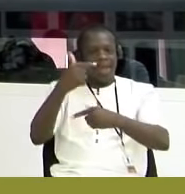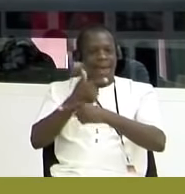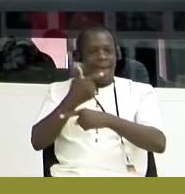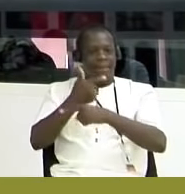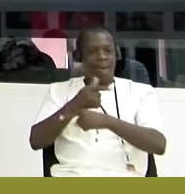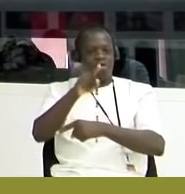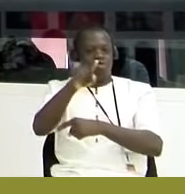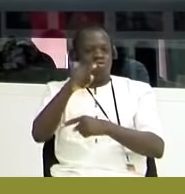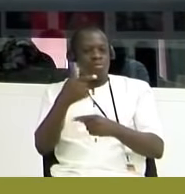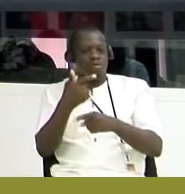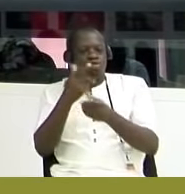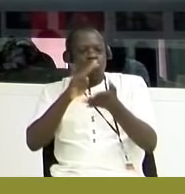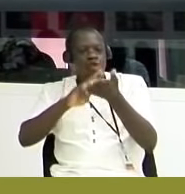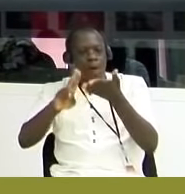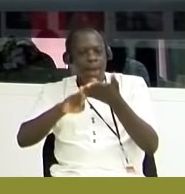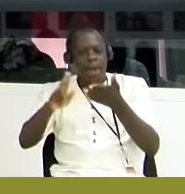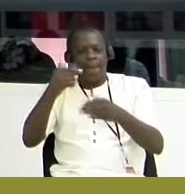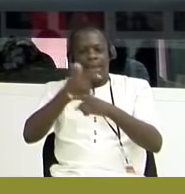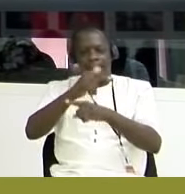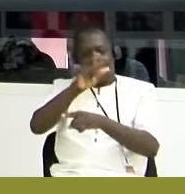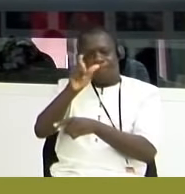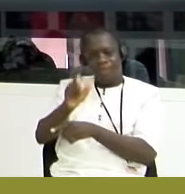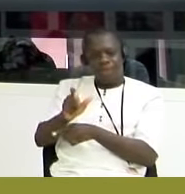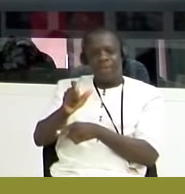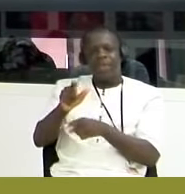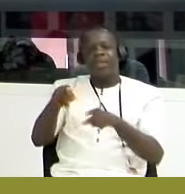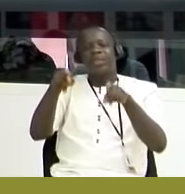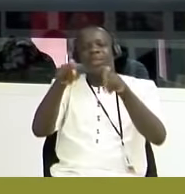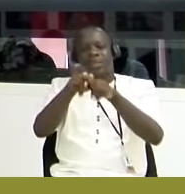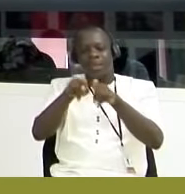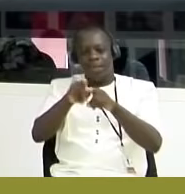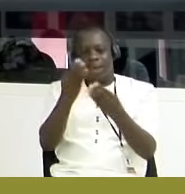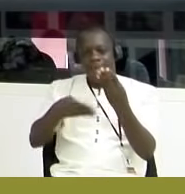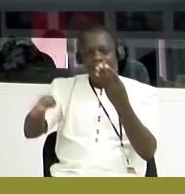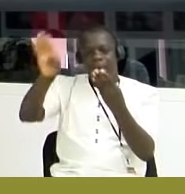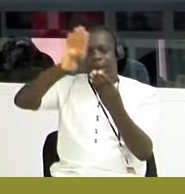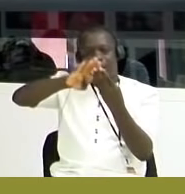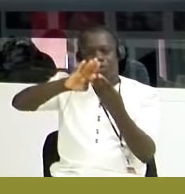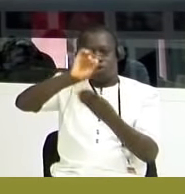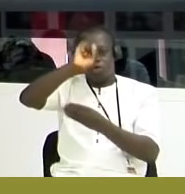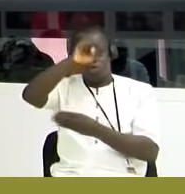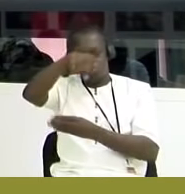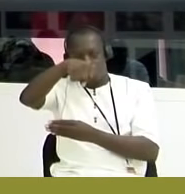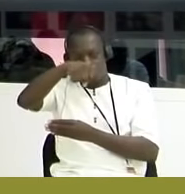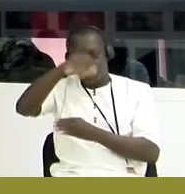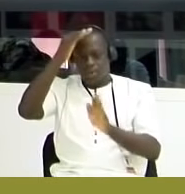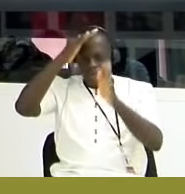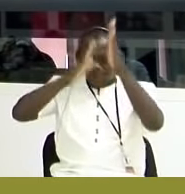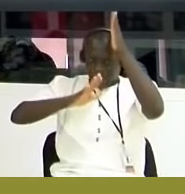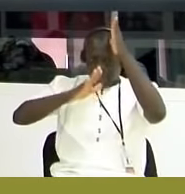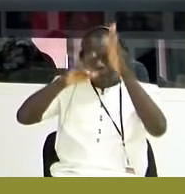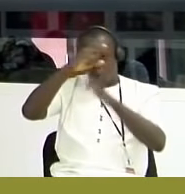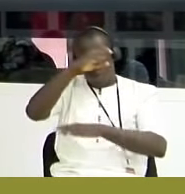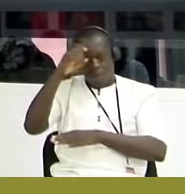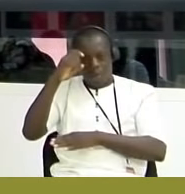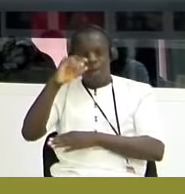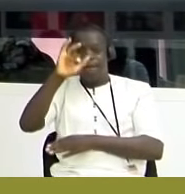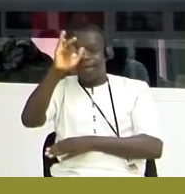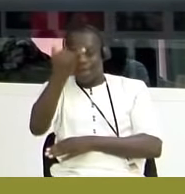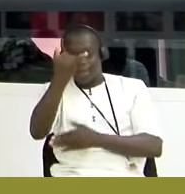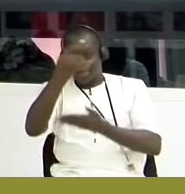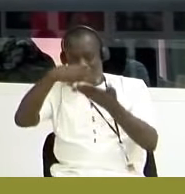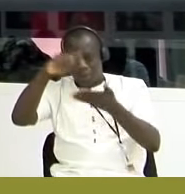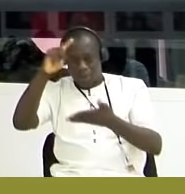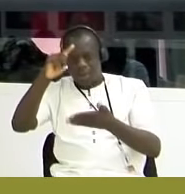servant, as well as in addition to your military career, is that correct? Yes, that's correct. So